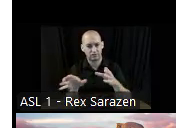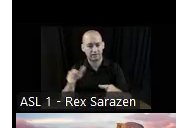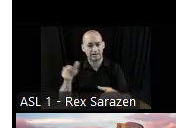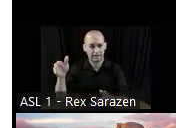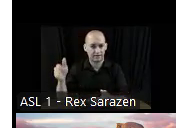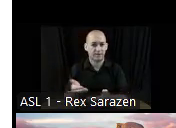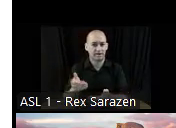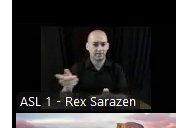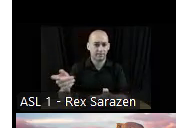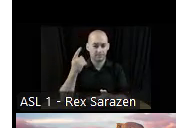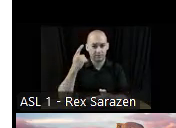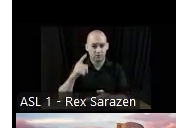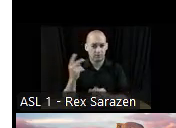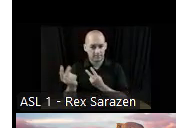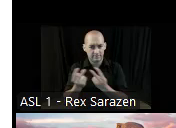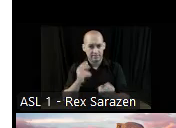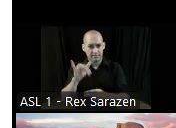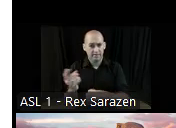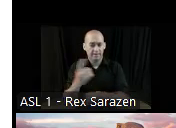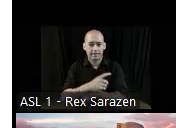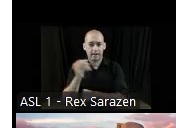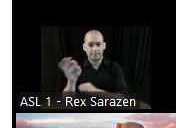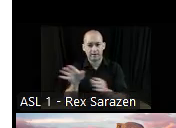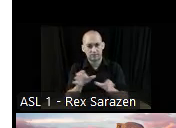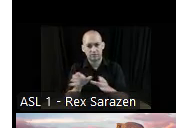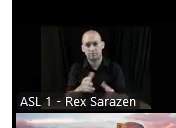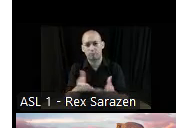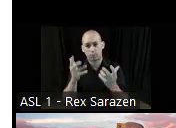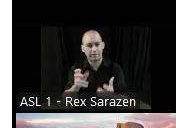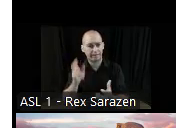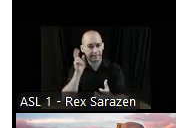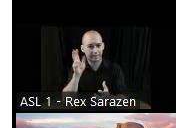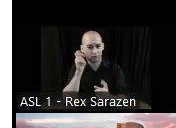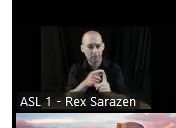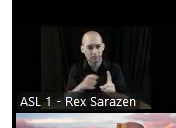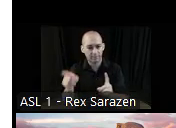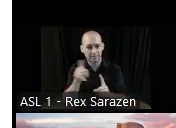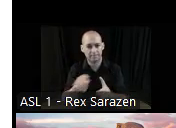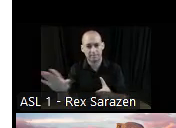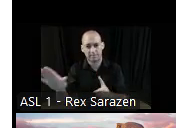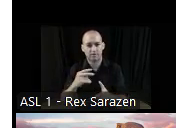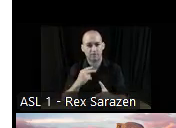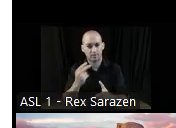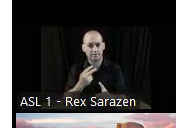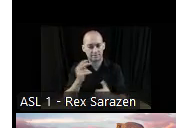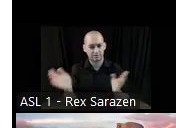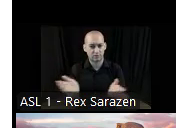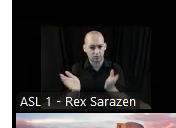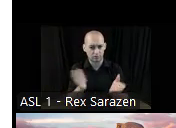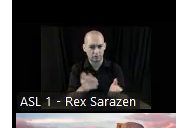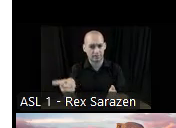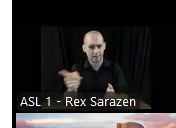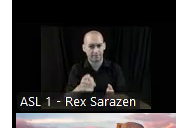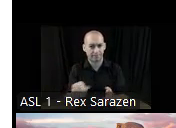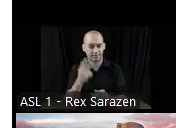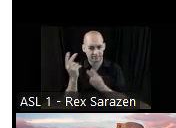attend the Day of Action. We really would want to hear them, hear their voices, and have encouraged all of them to attend